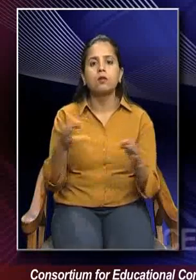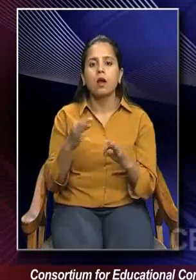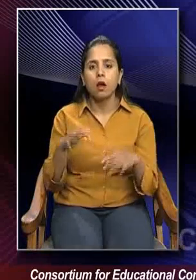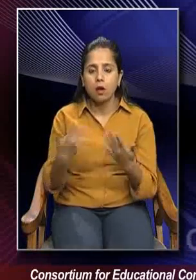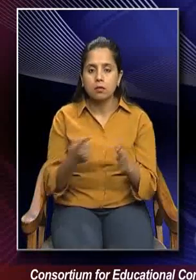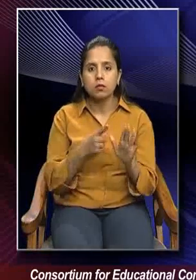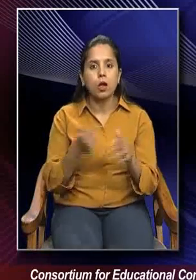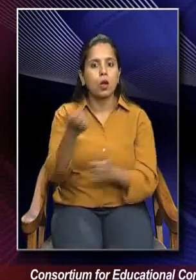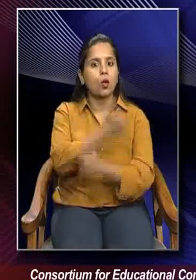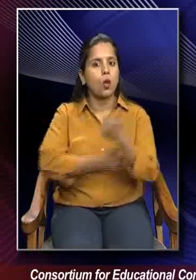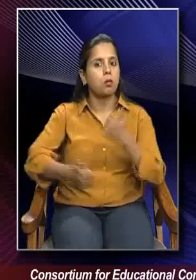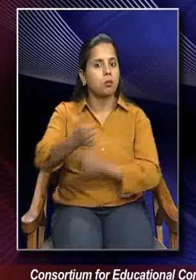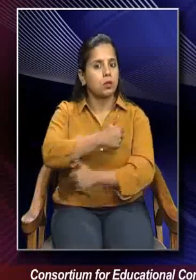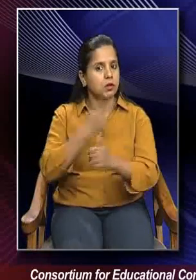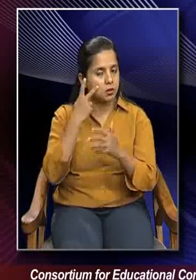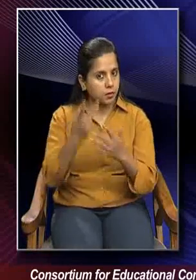competition,